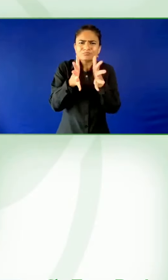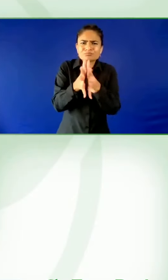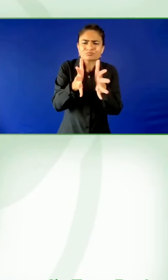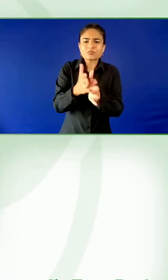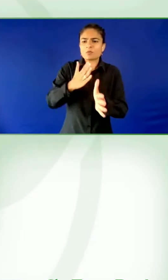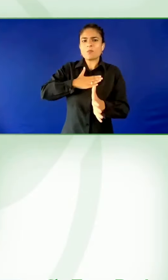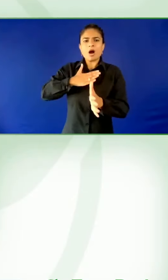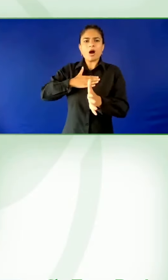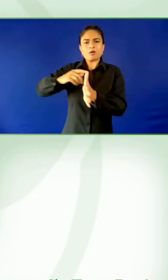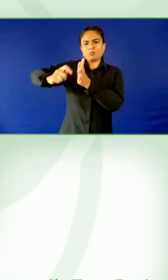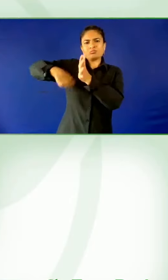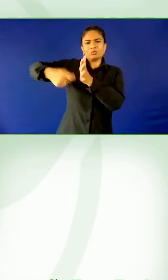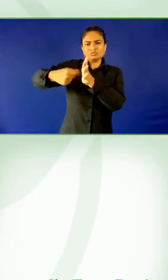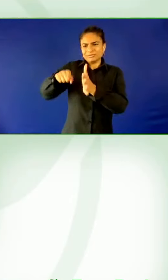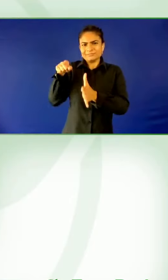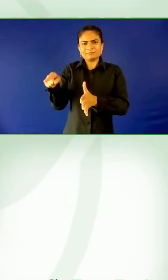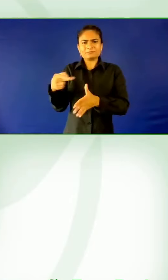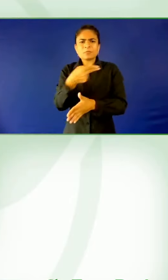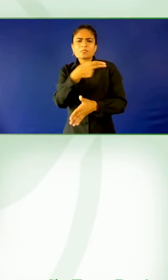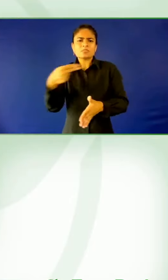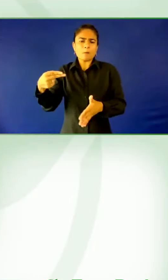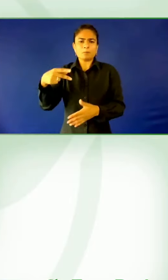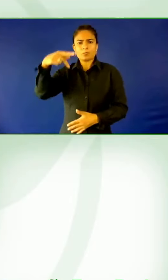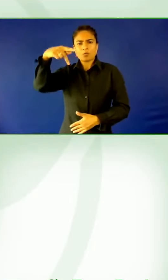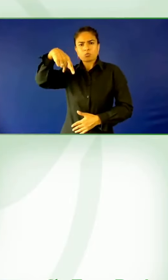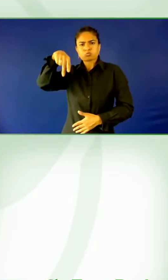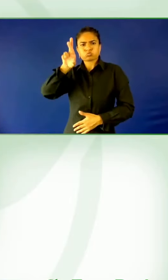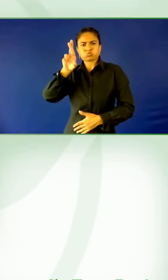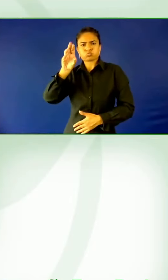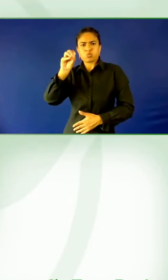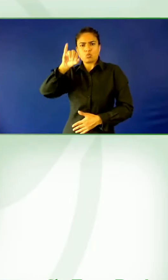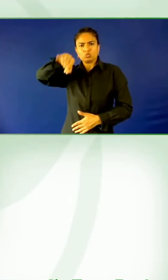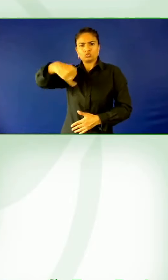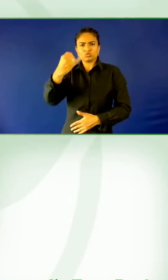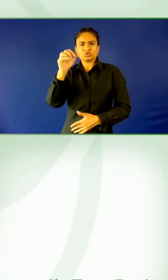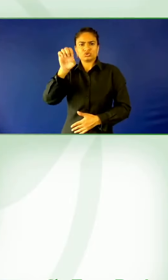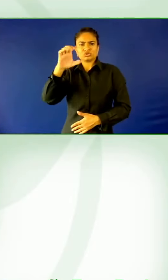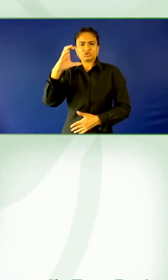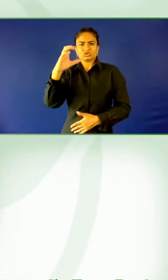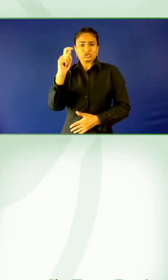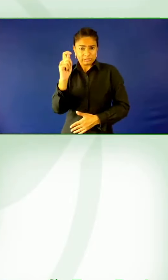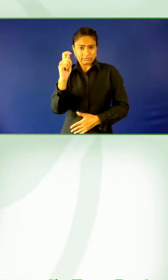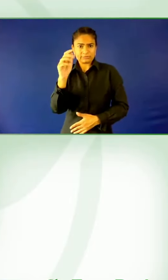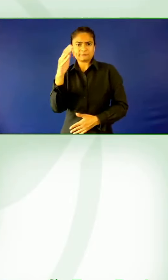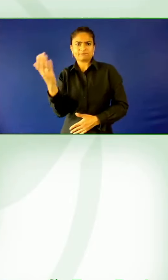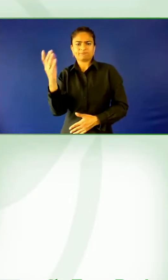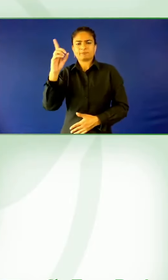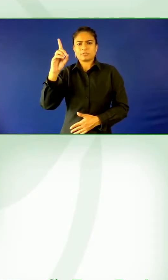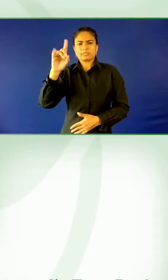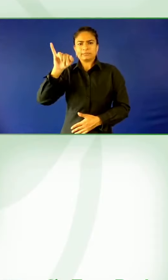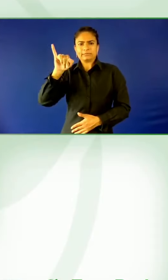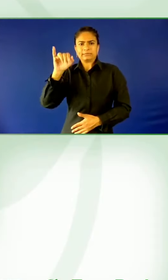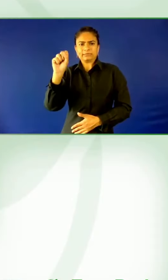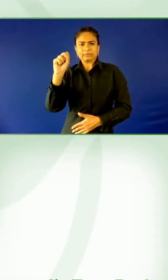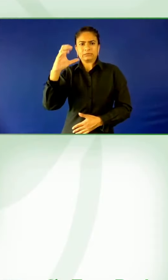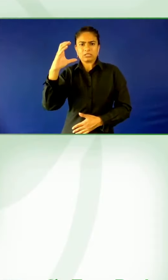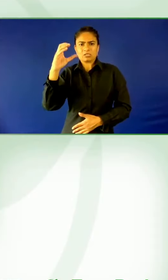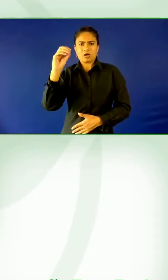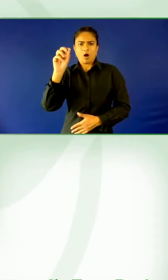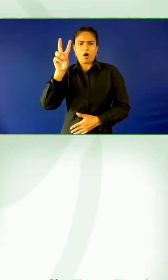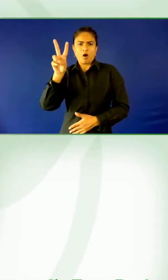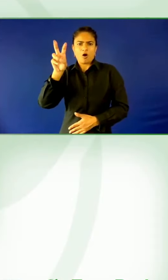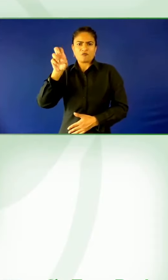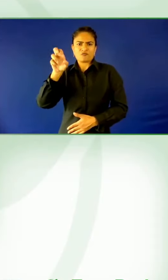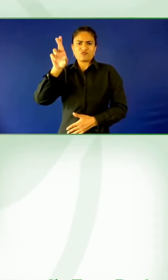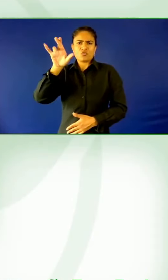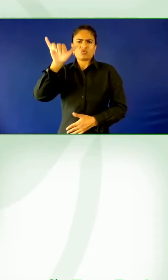Because we realized that there are huge amount of solutions available already in